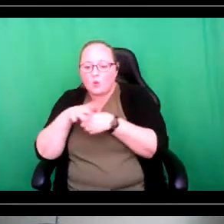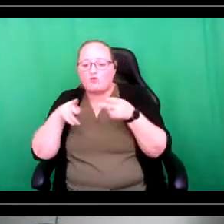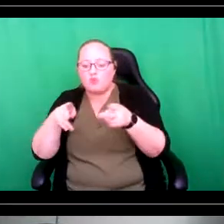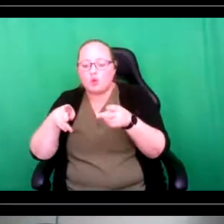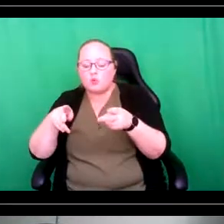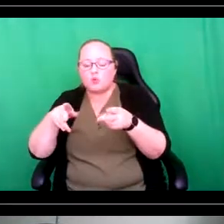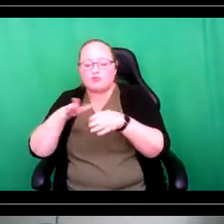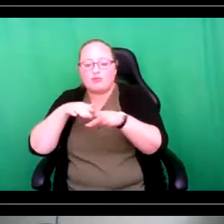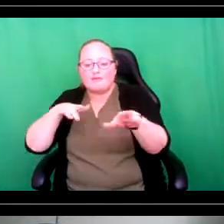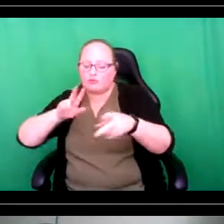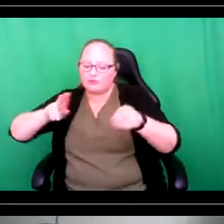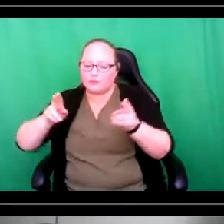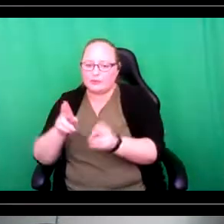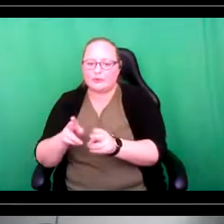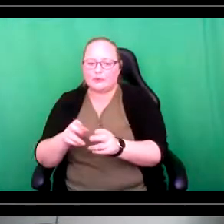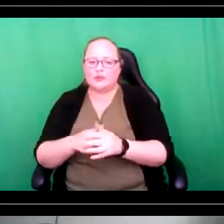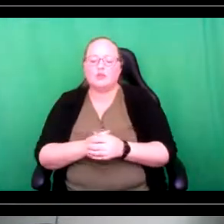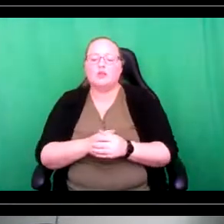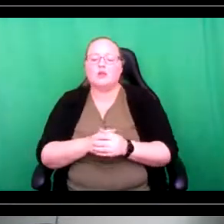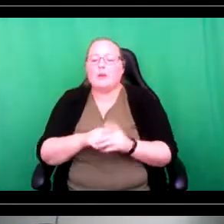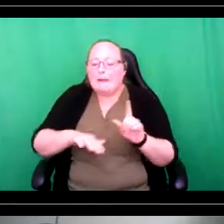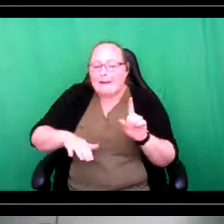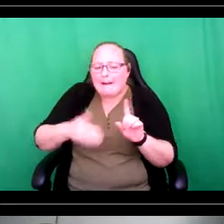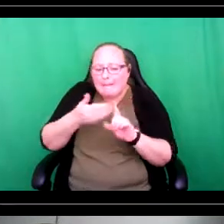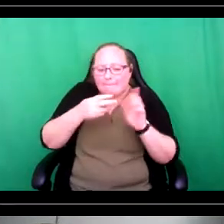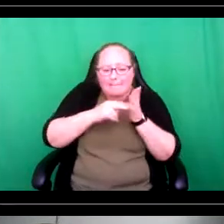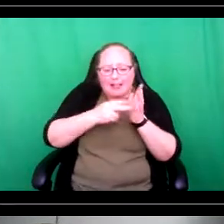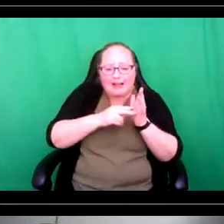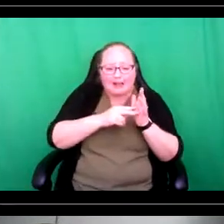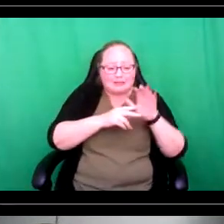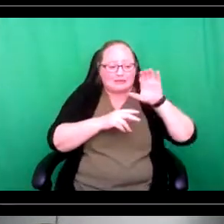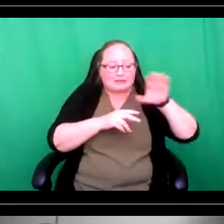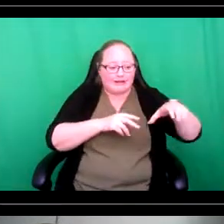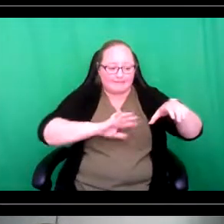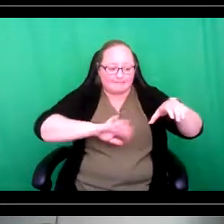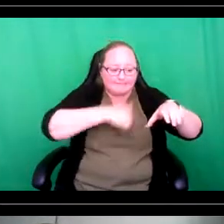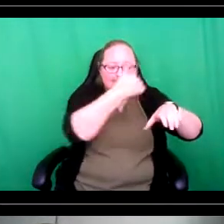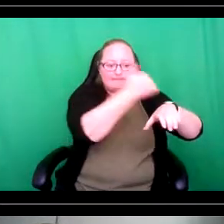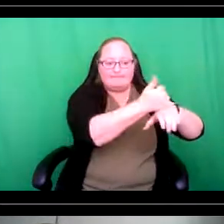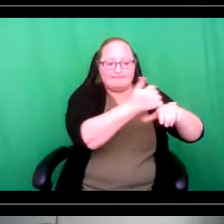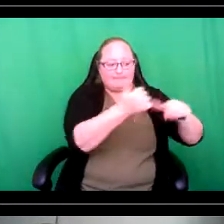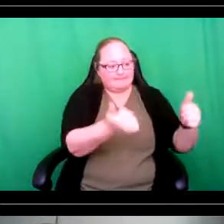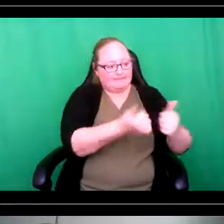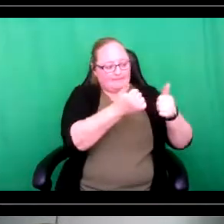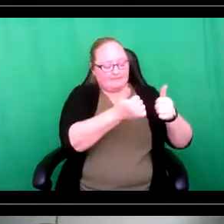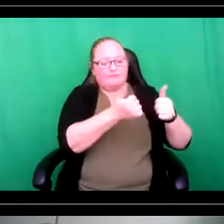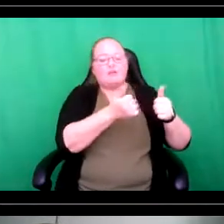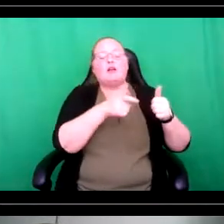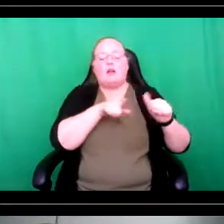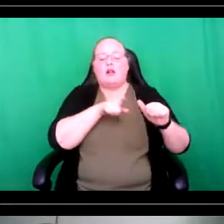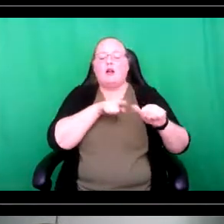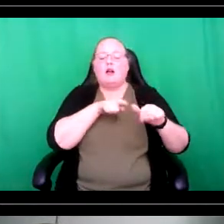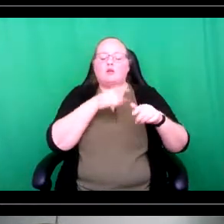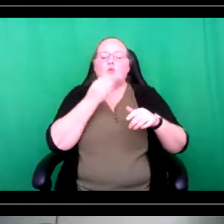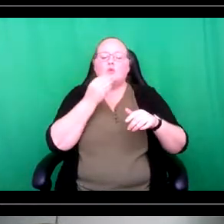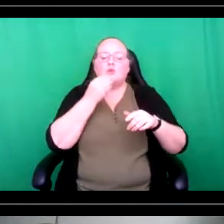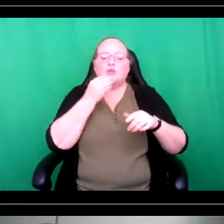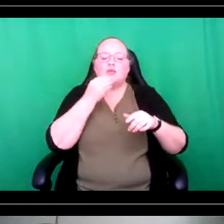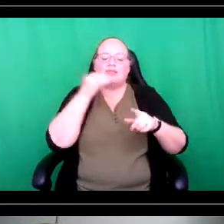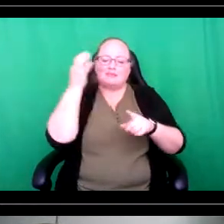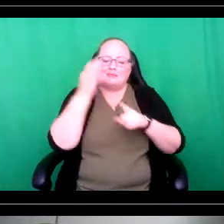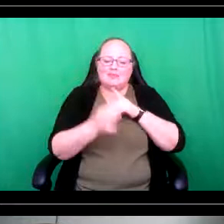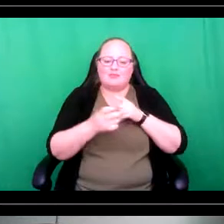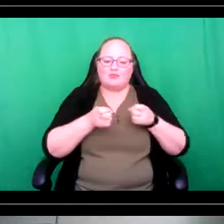intention is to only use that for site setup, and then rely on the haul routes, which are say